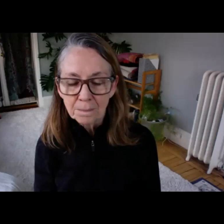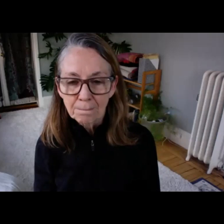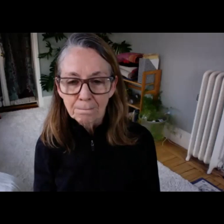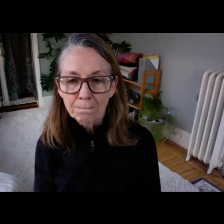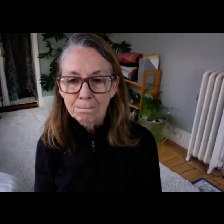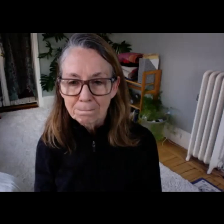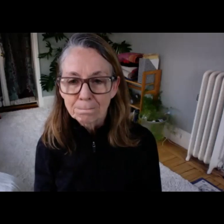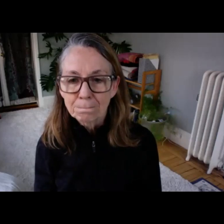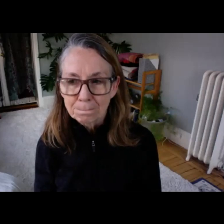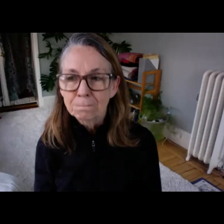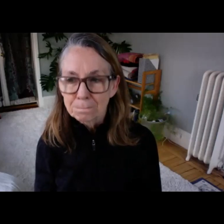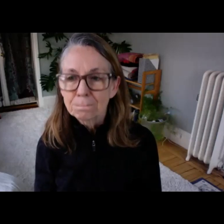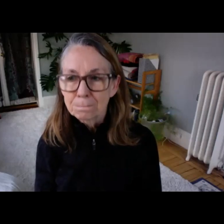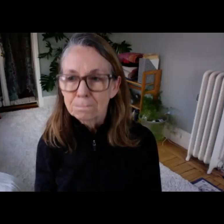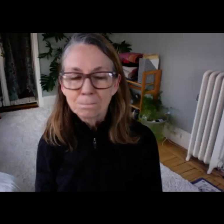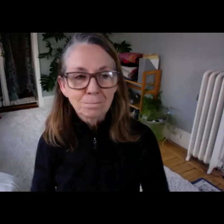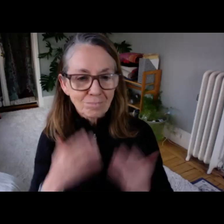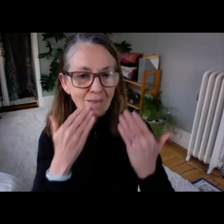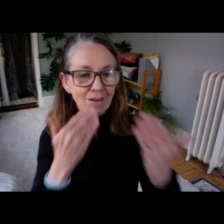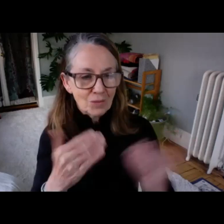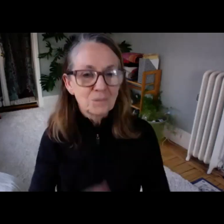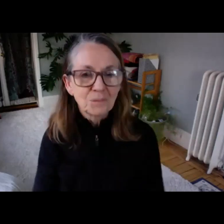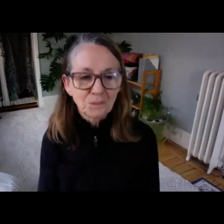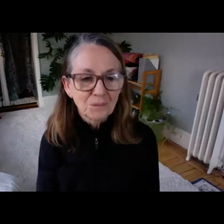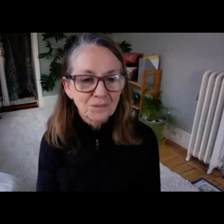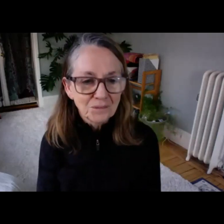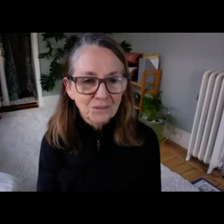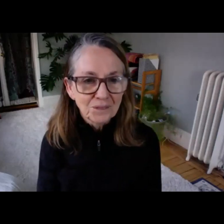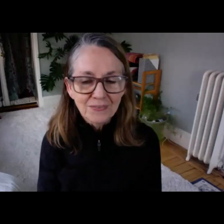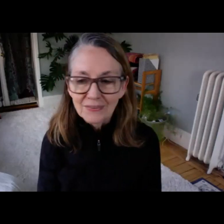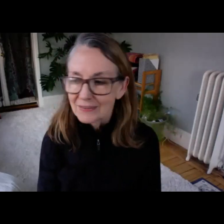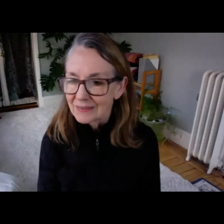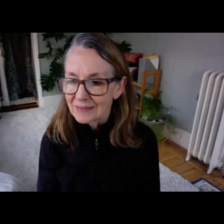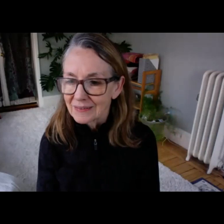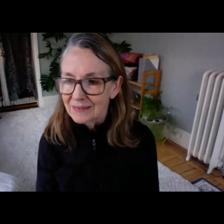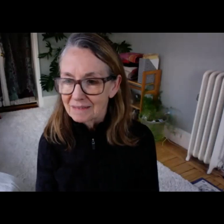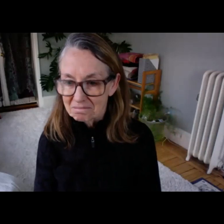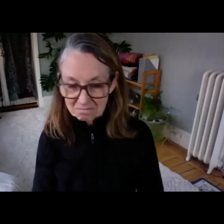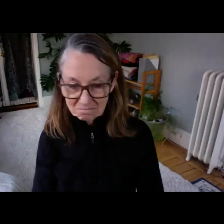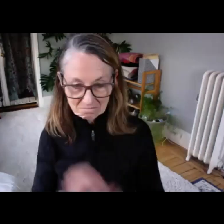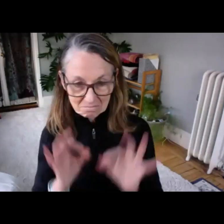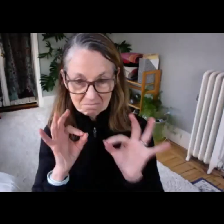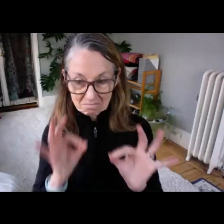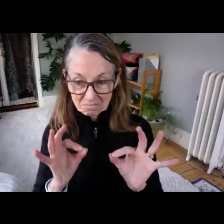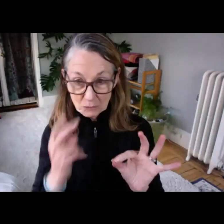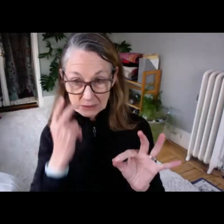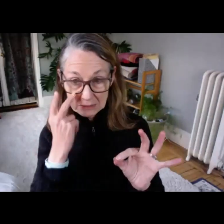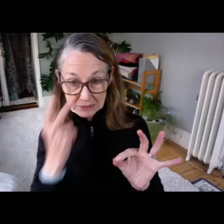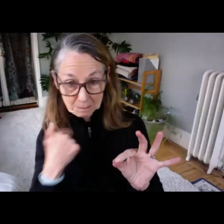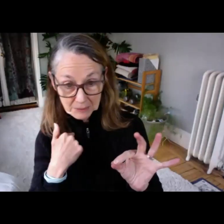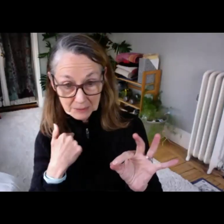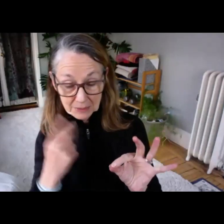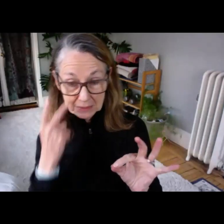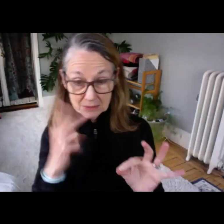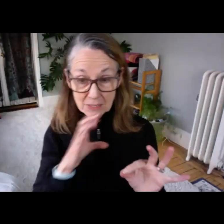see. Thank you. You guys are all able to do, myself and Carol, who are